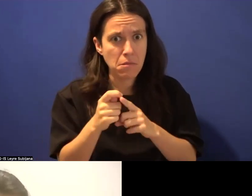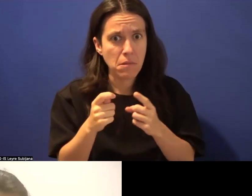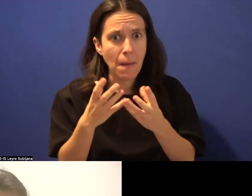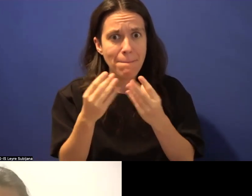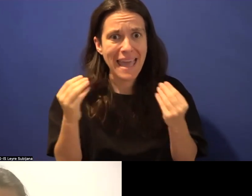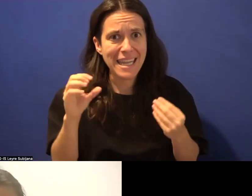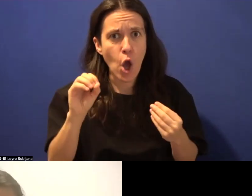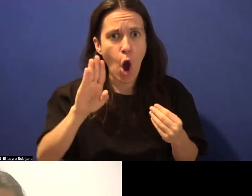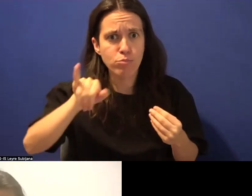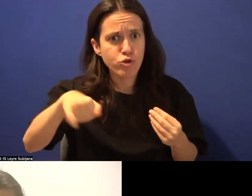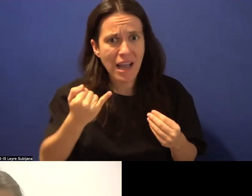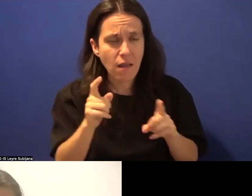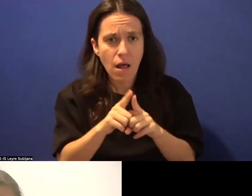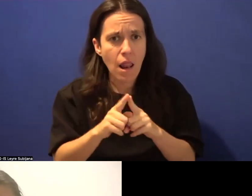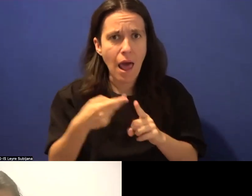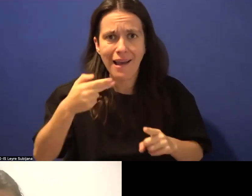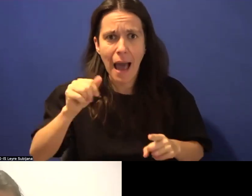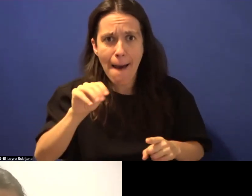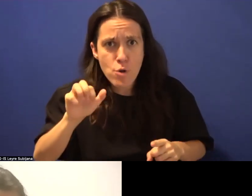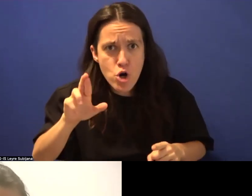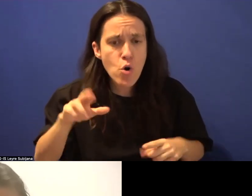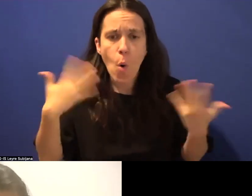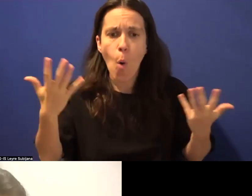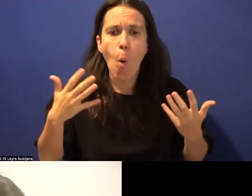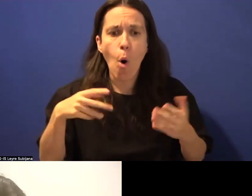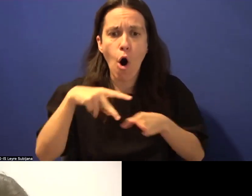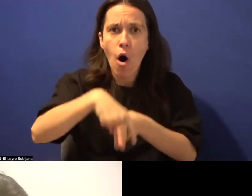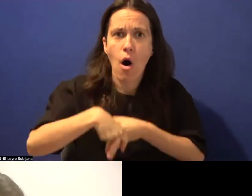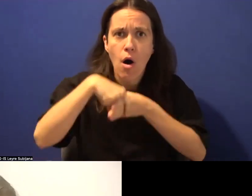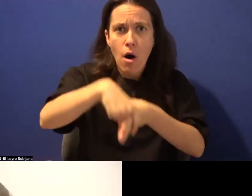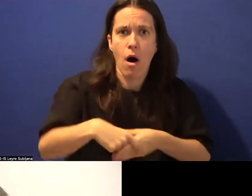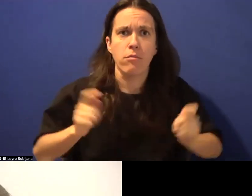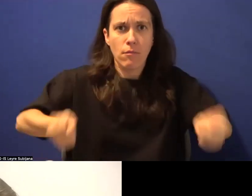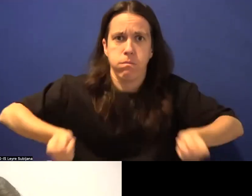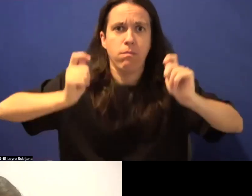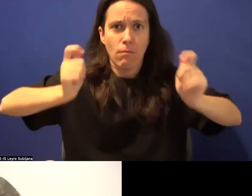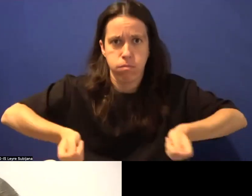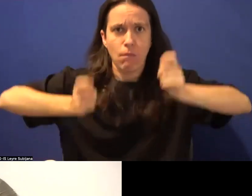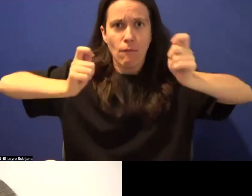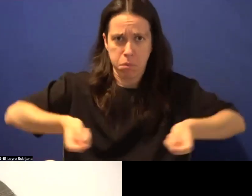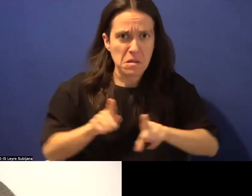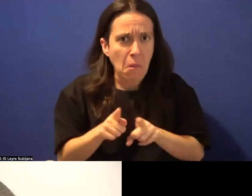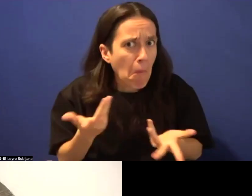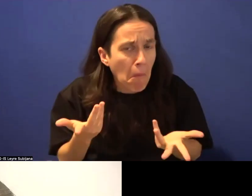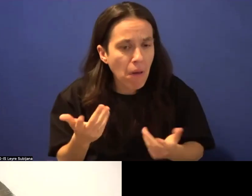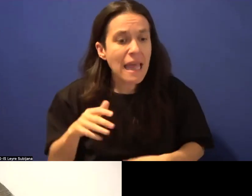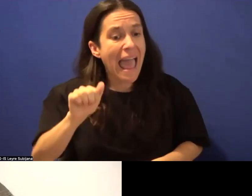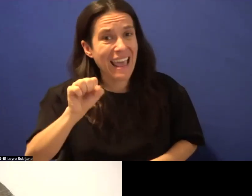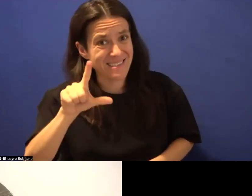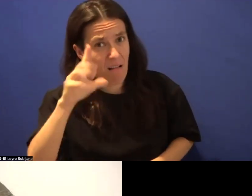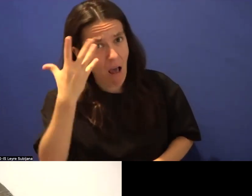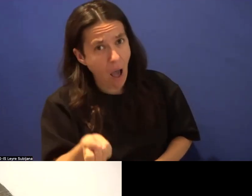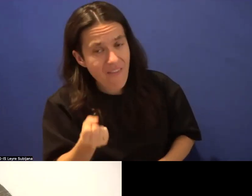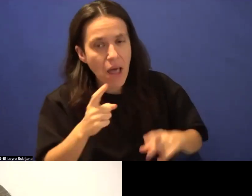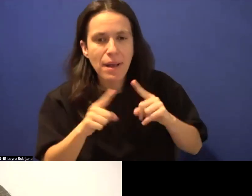objects like hammer or like the cards. Uh, Yeah, I mean, ASL also uses this, but again, just in terms of the Mhm. gestural